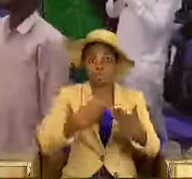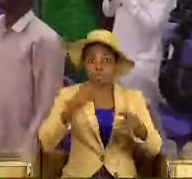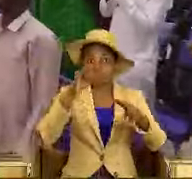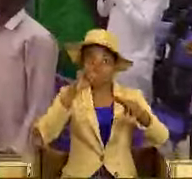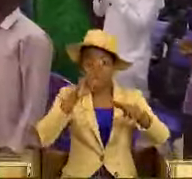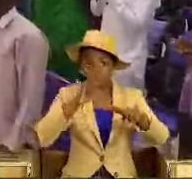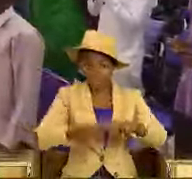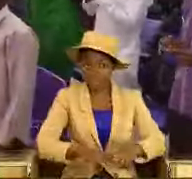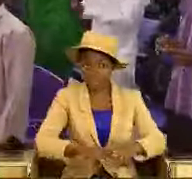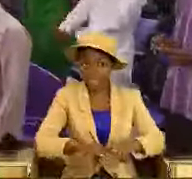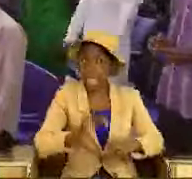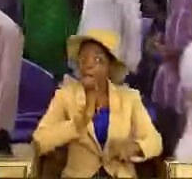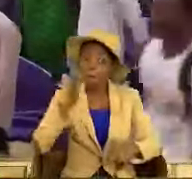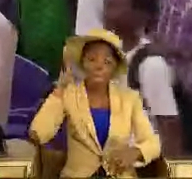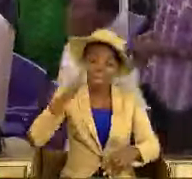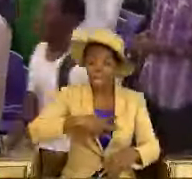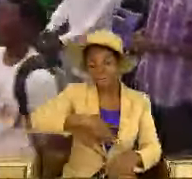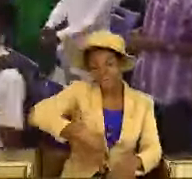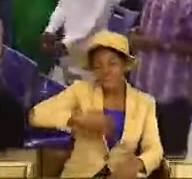prophet to seven